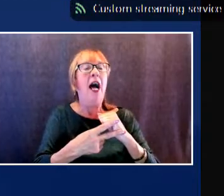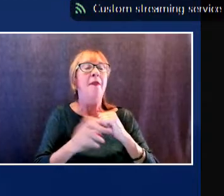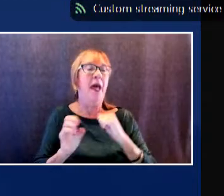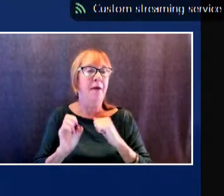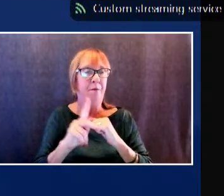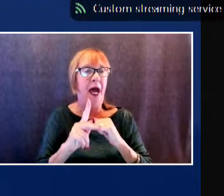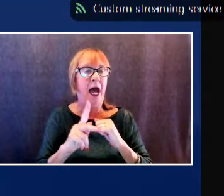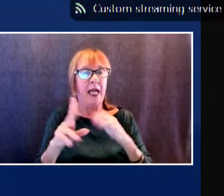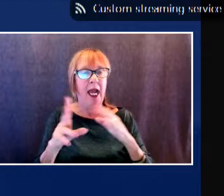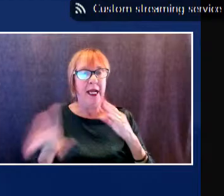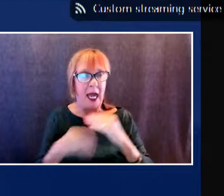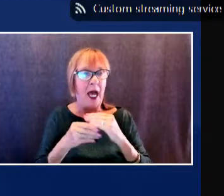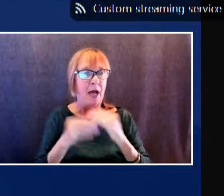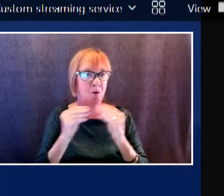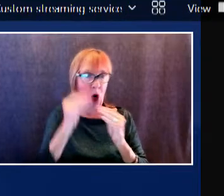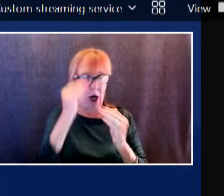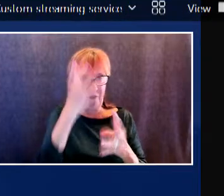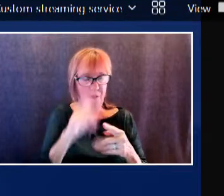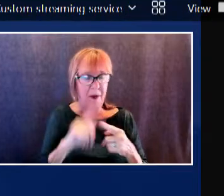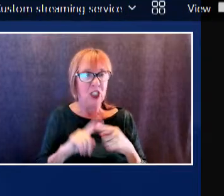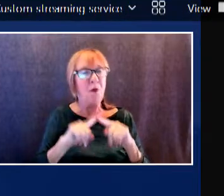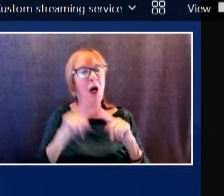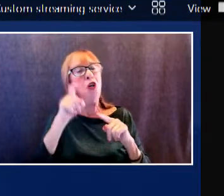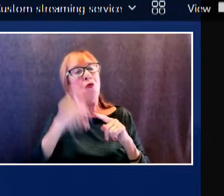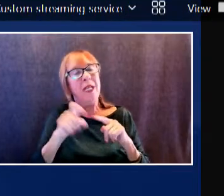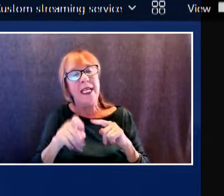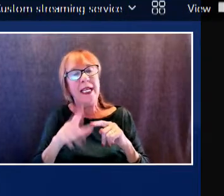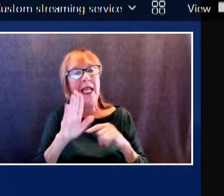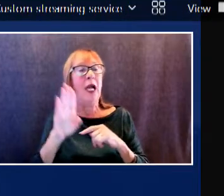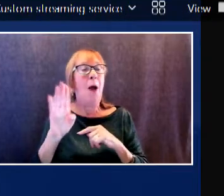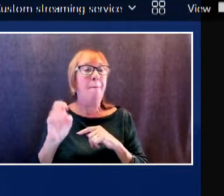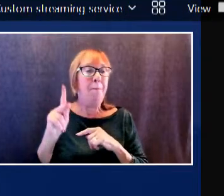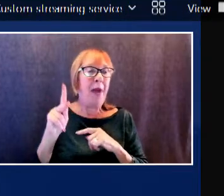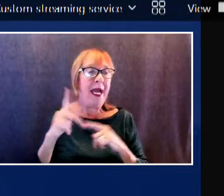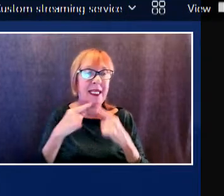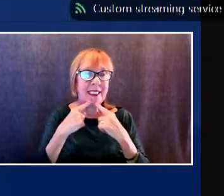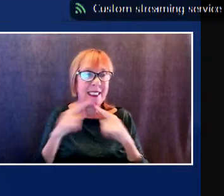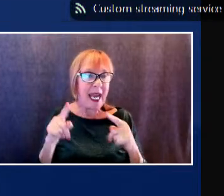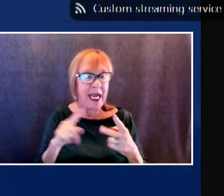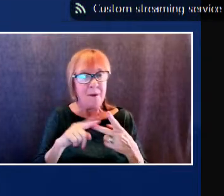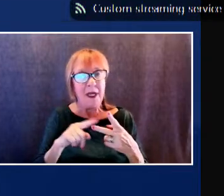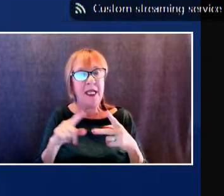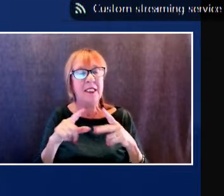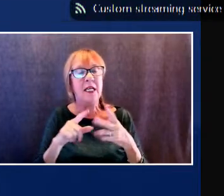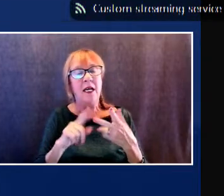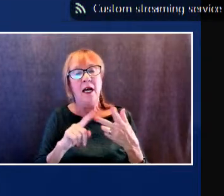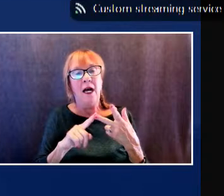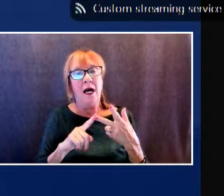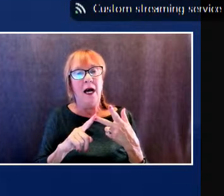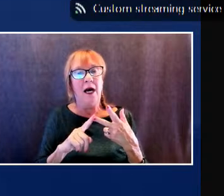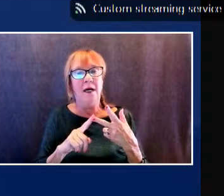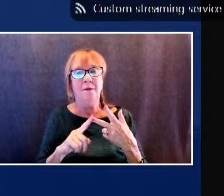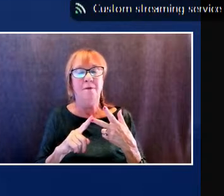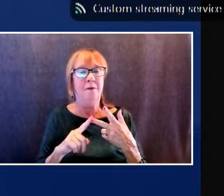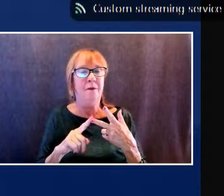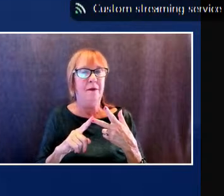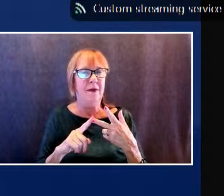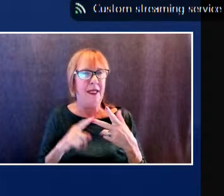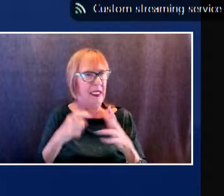bank statement, utility bill from the home that was damaged, just to establish